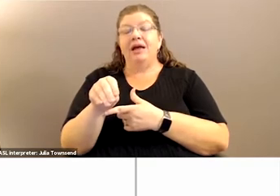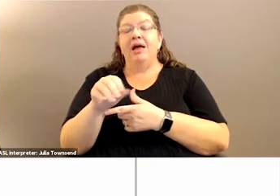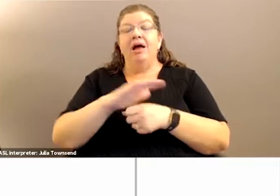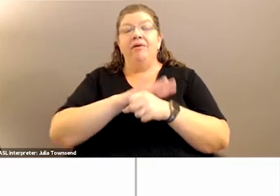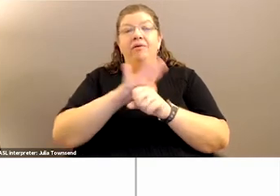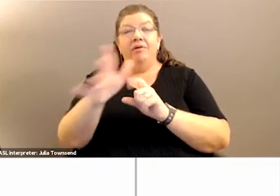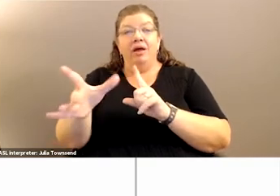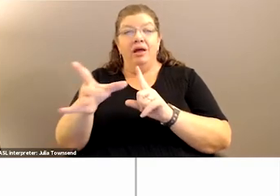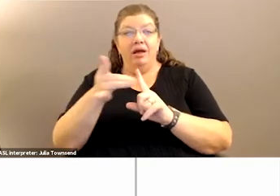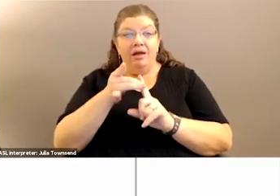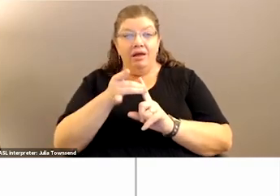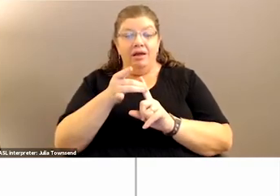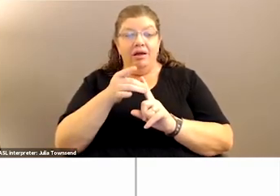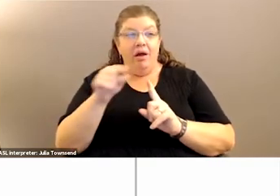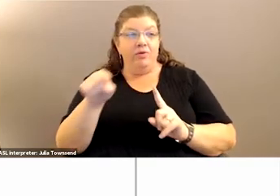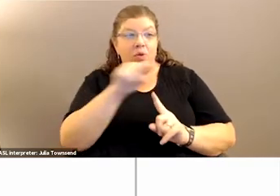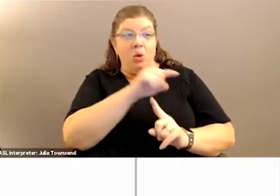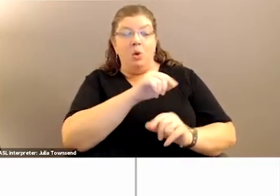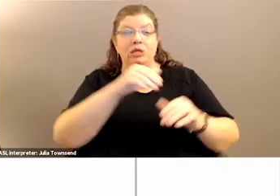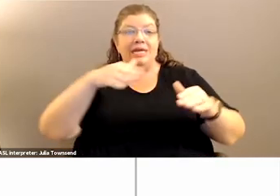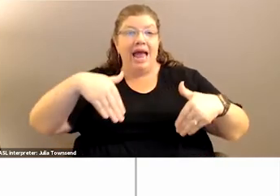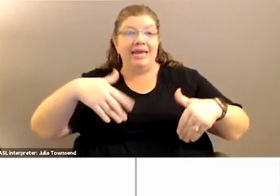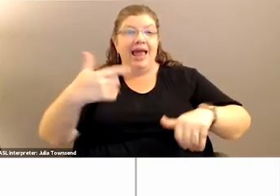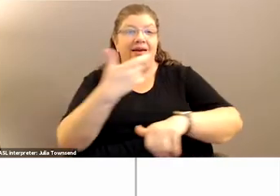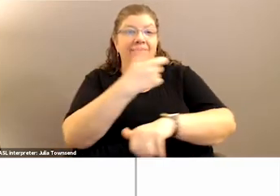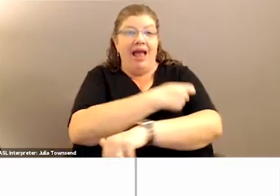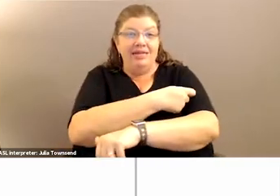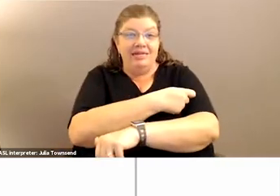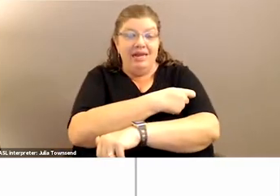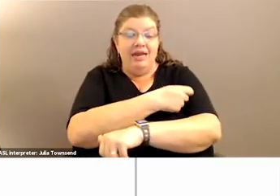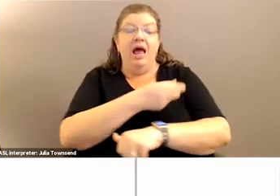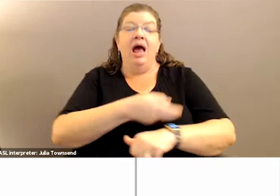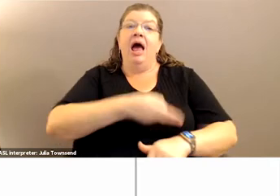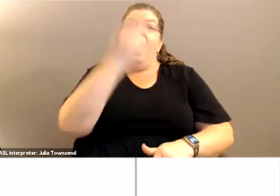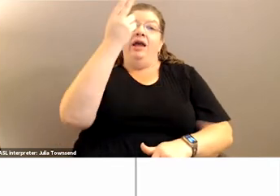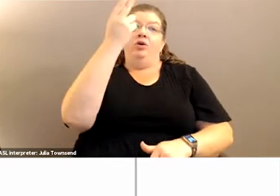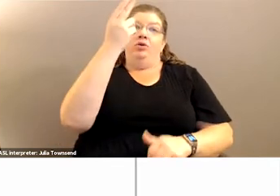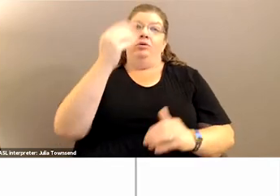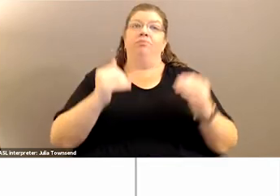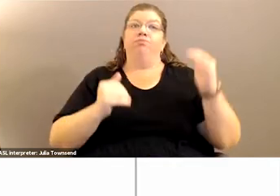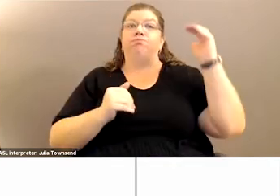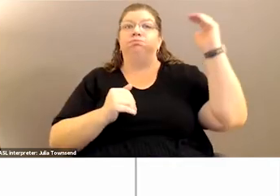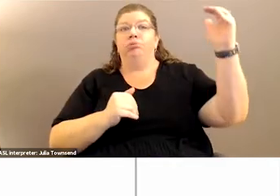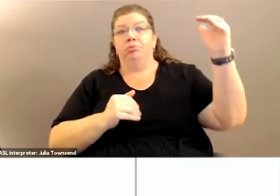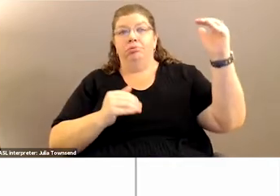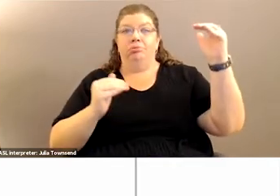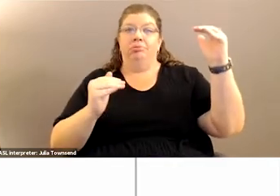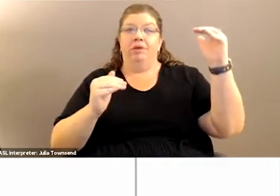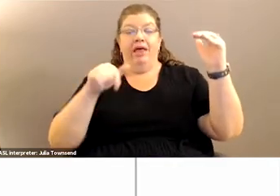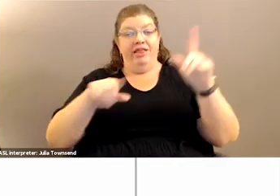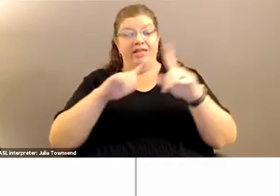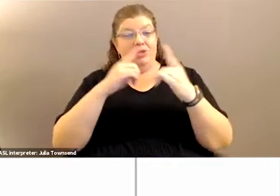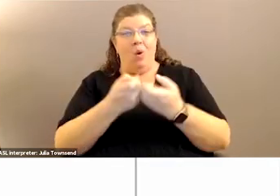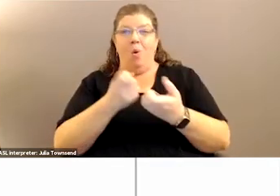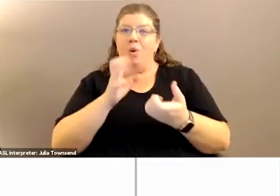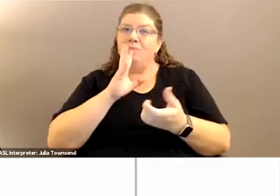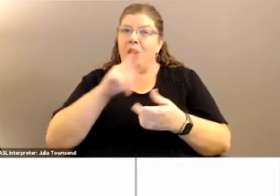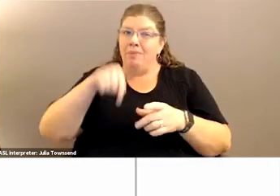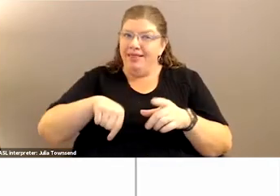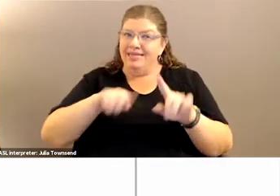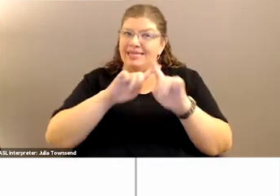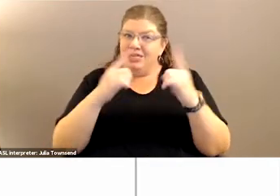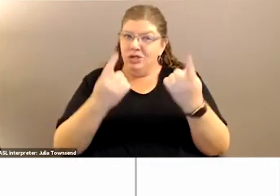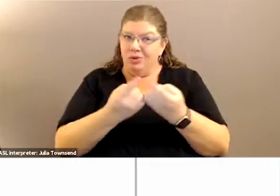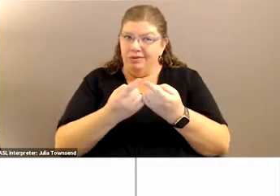amongst the unvaccinated is higher in our district and i can only speak to our district